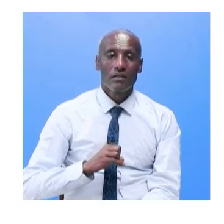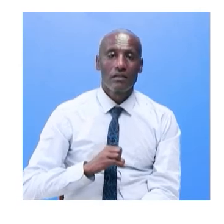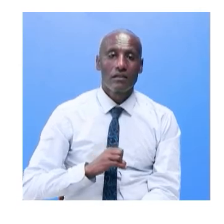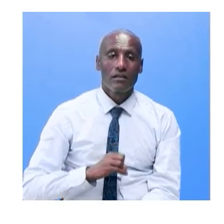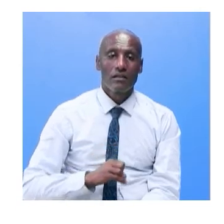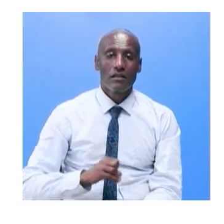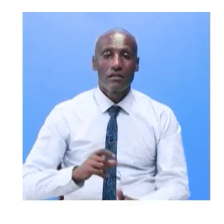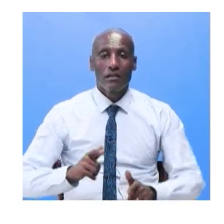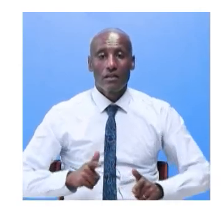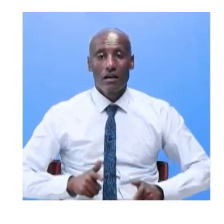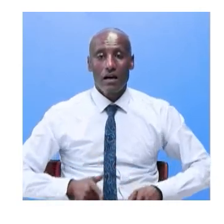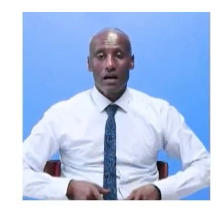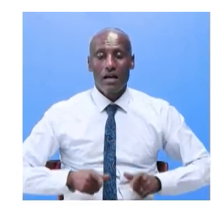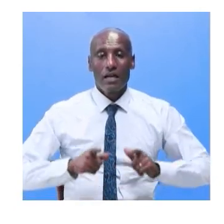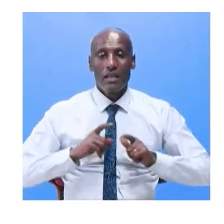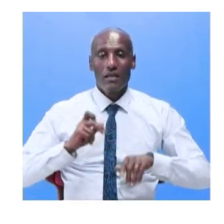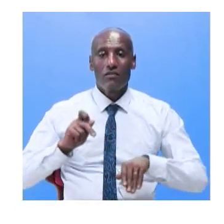Addis.